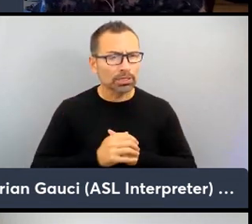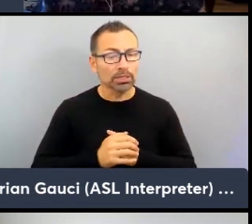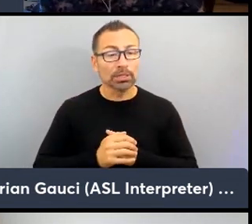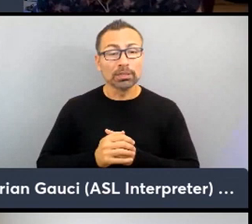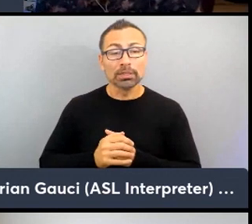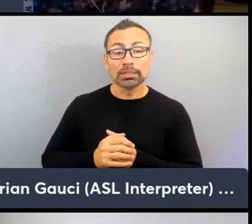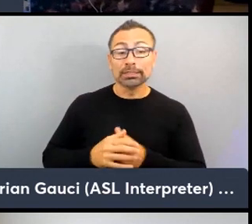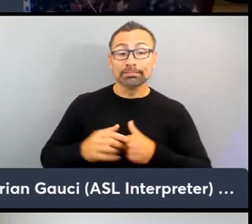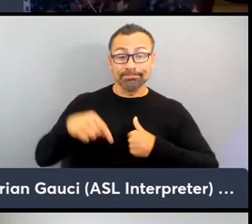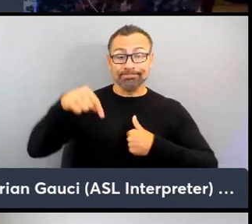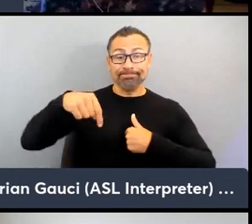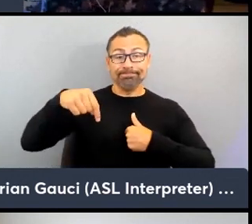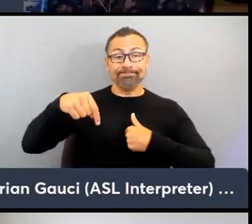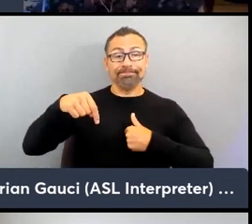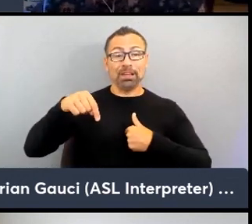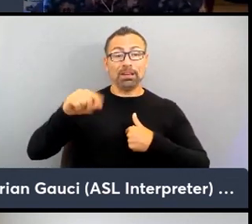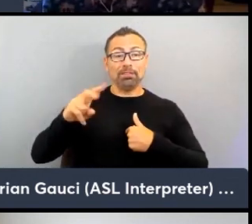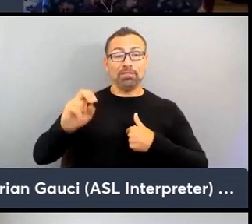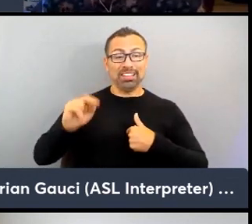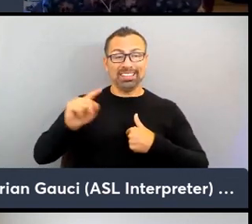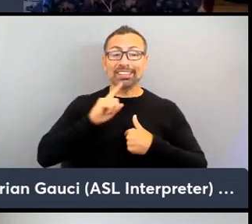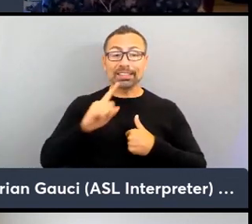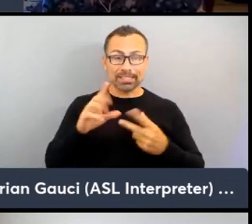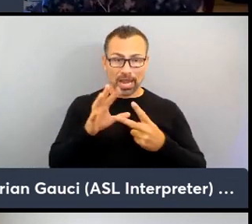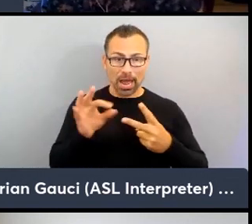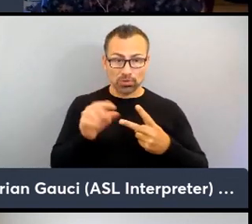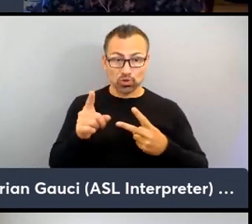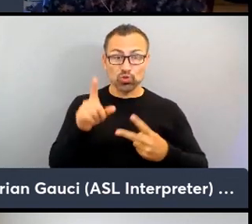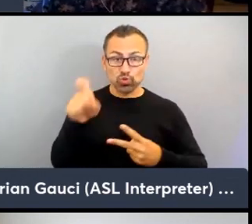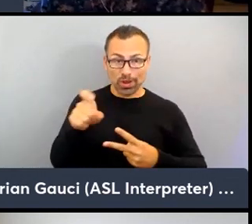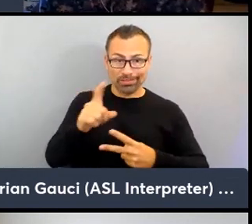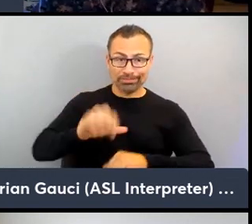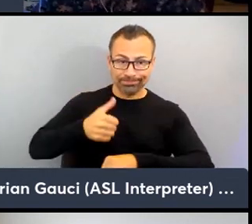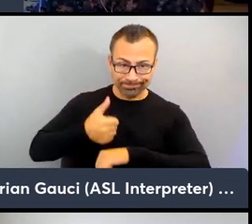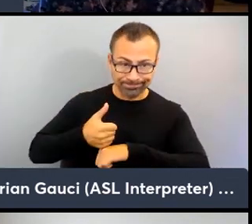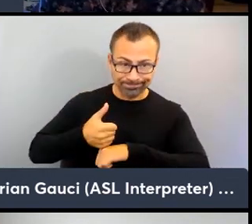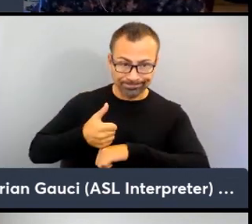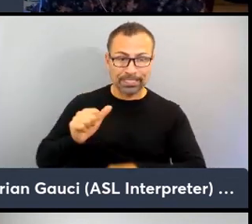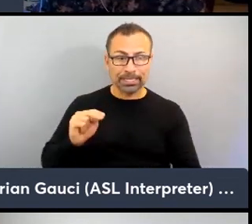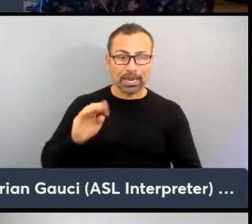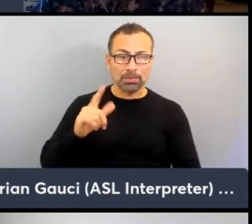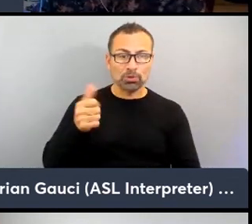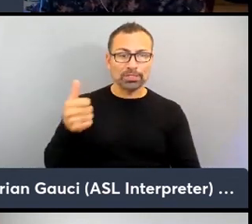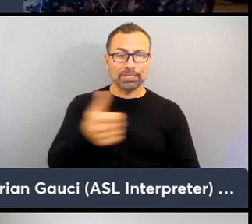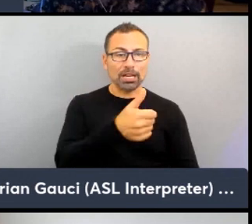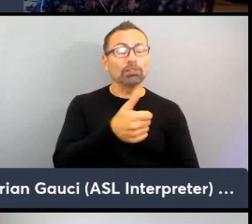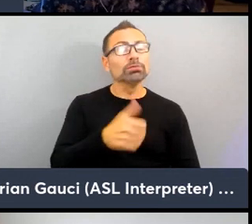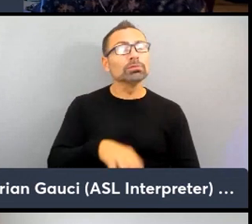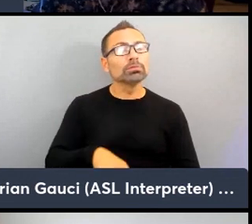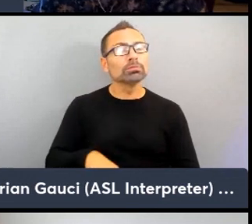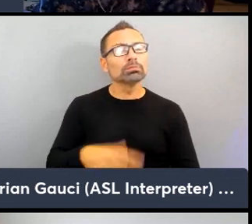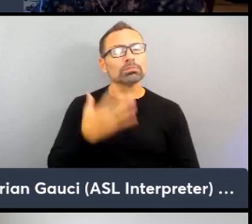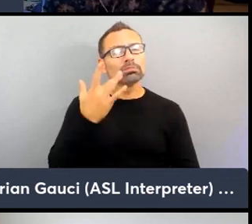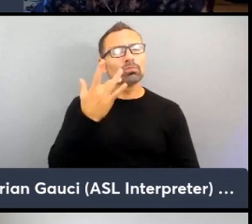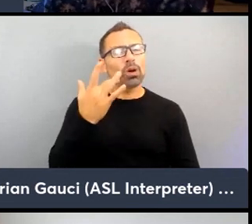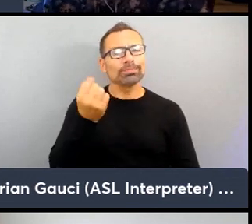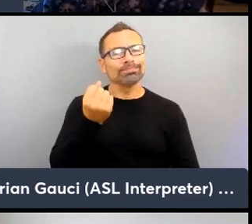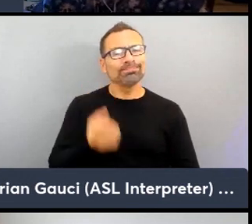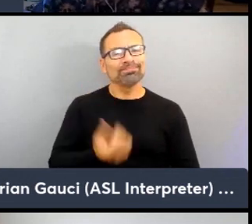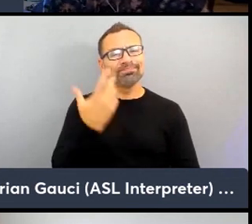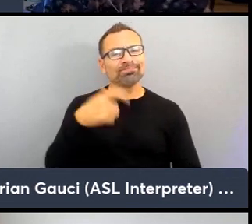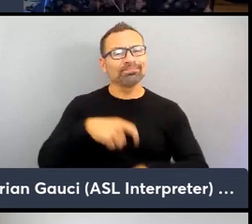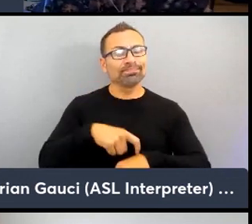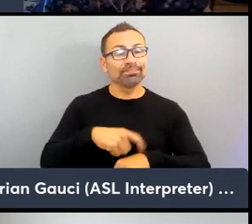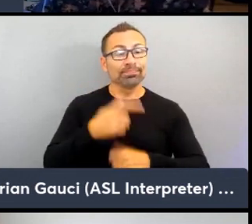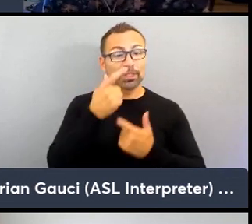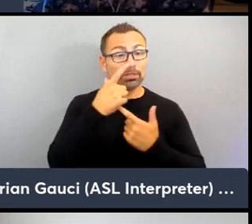is an option that you'll have to opt in. Okay. So you have to enable this yourself, because I think that a lot of times you may not be interested